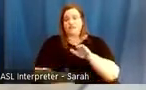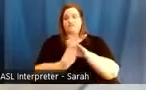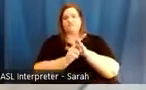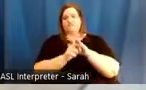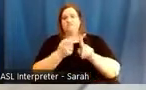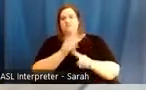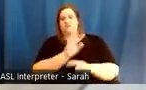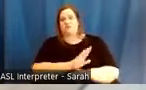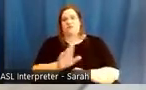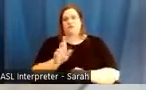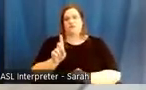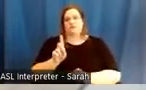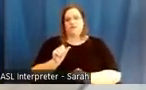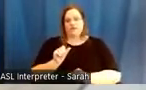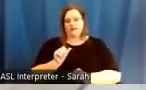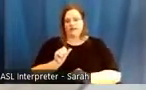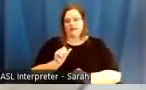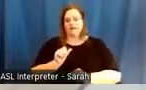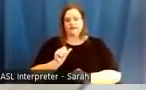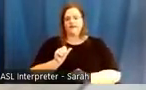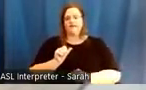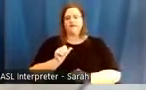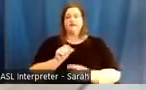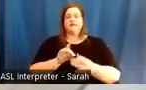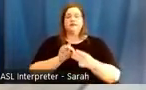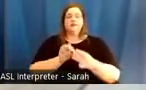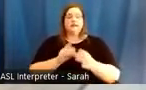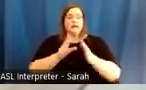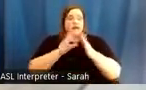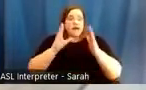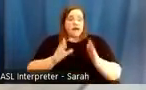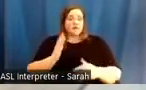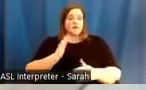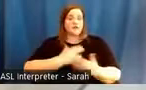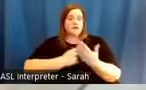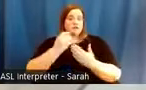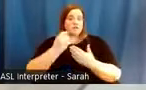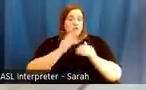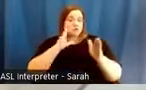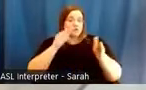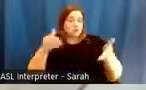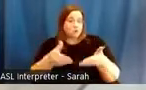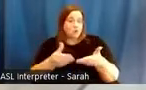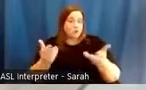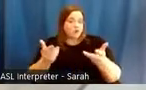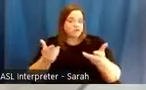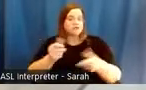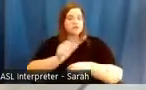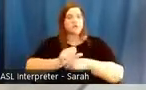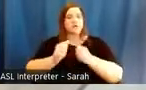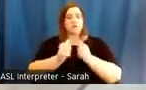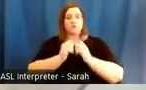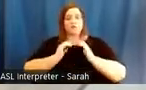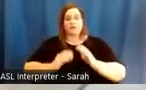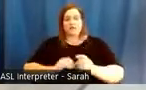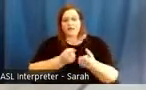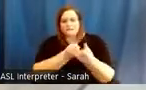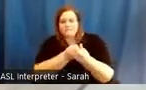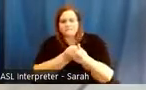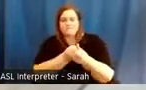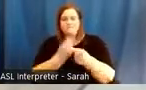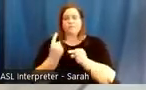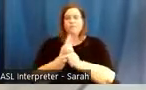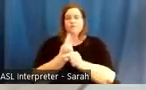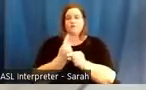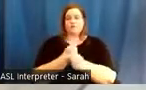disabilities. When it comes to housing, our project focuses on working with clients to advocate for reasonable accommodations